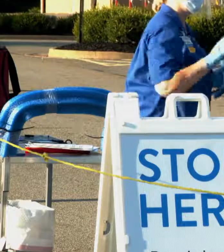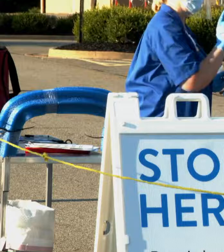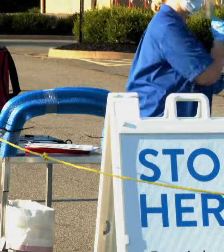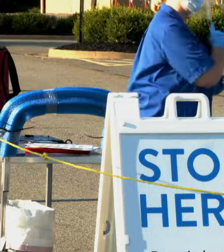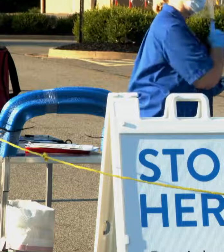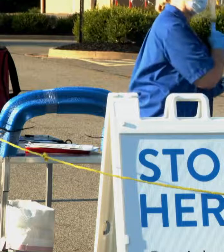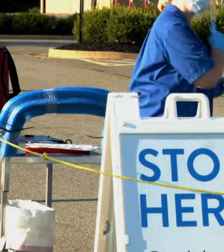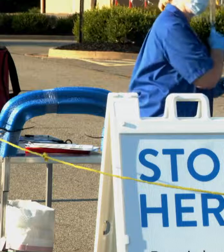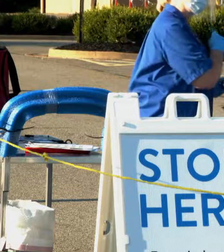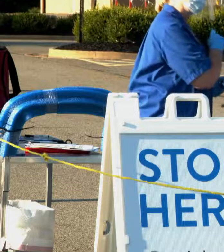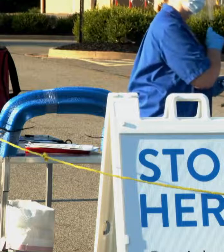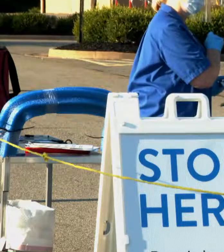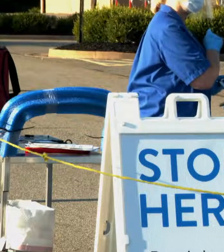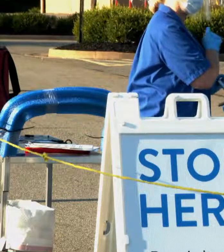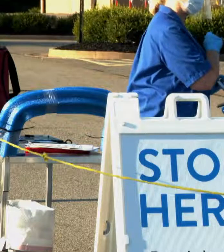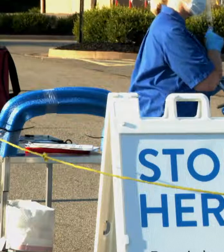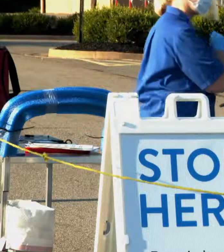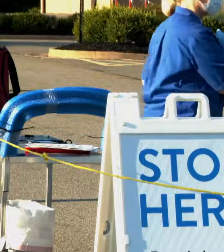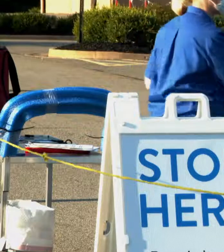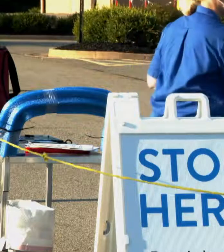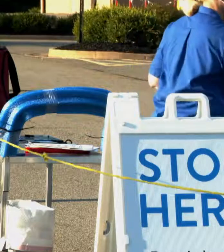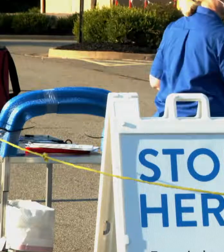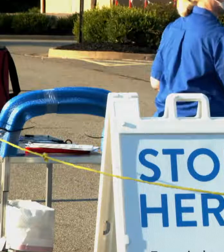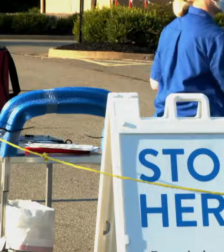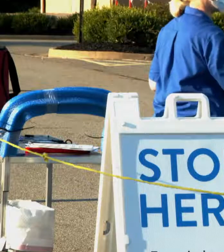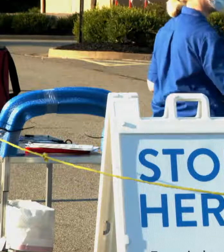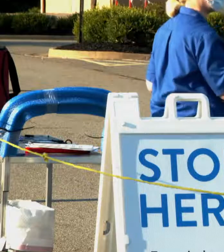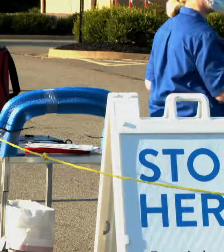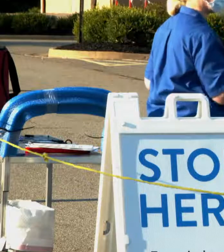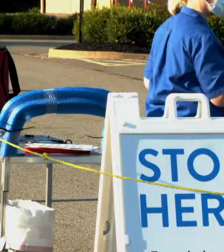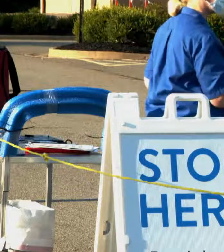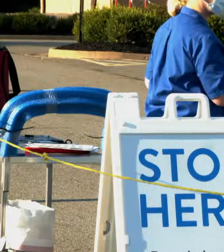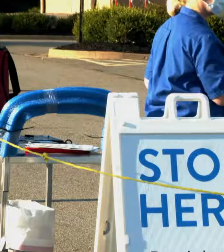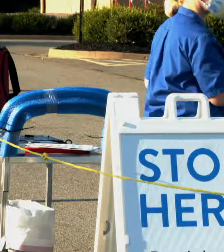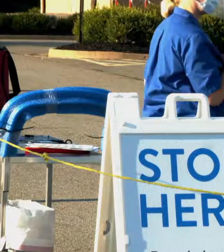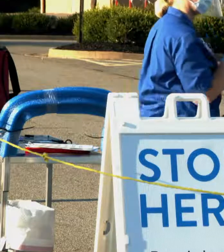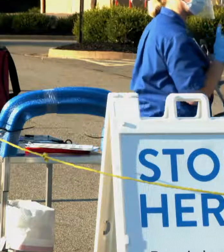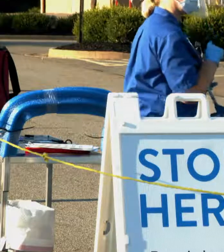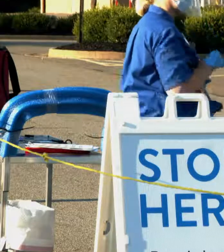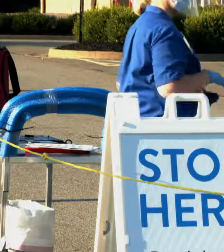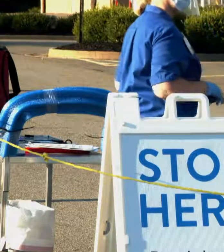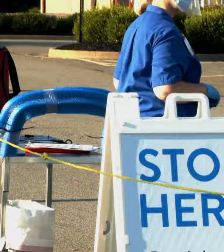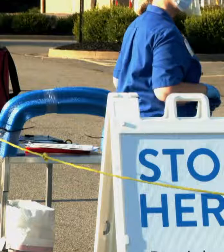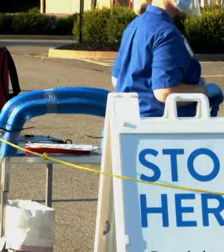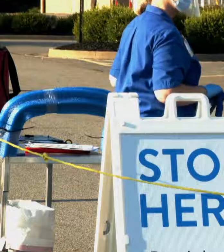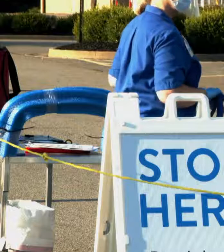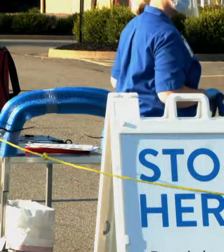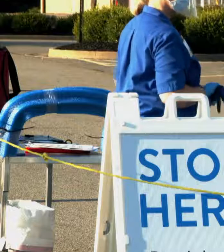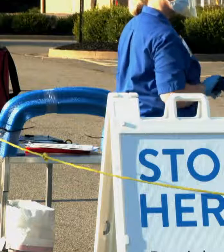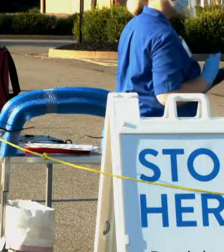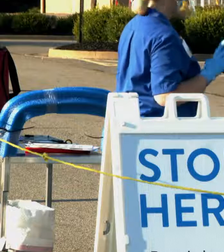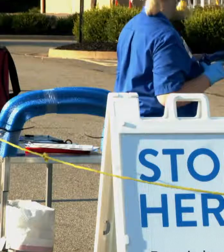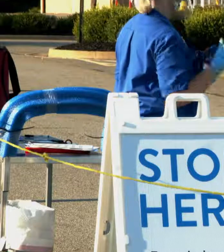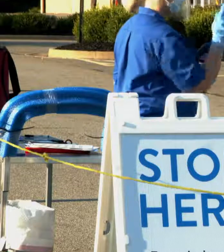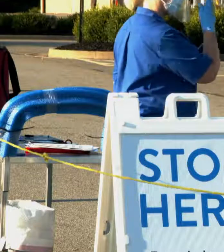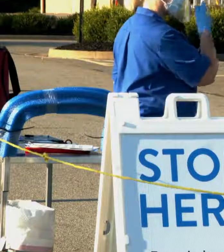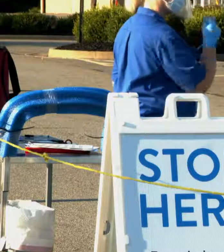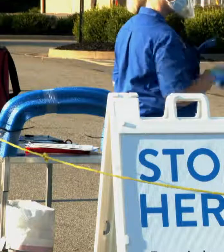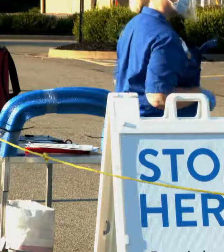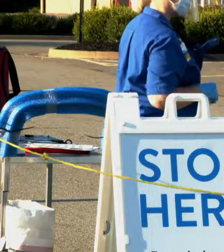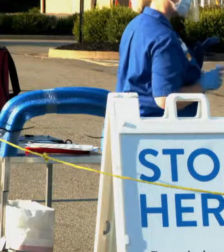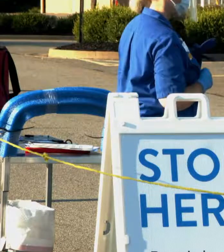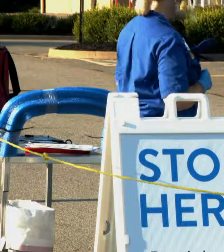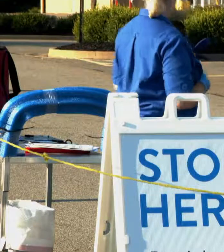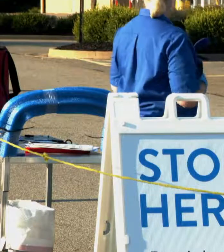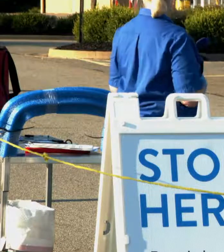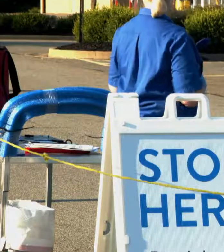not open it until you get to the next stop. And then you want to keep your window up as well when you get there. And they'll walk you through. Go ahead